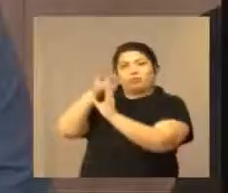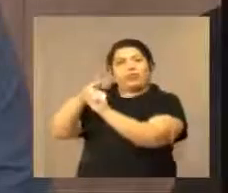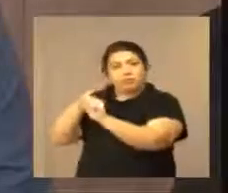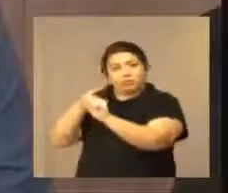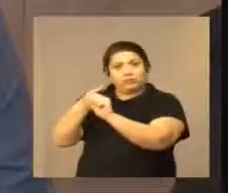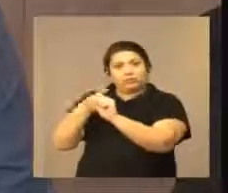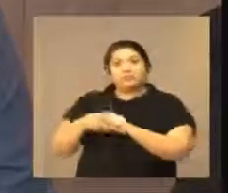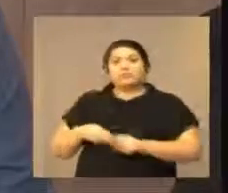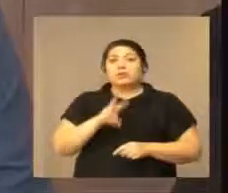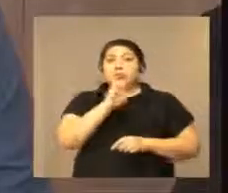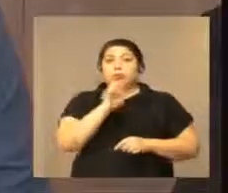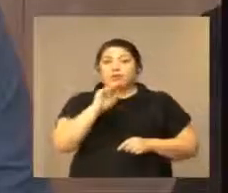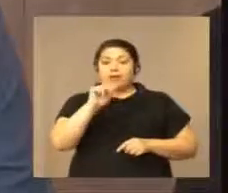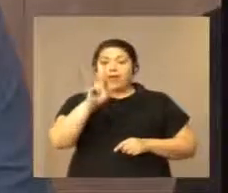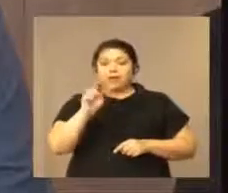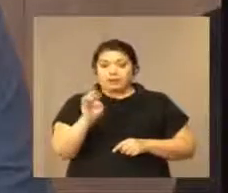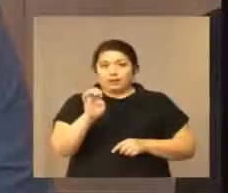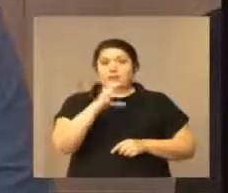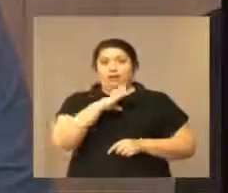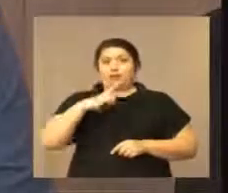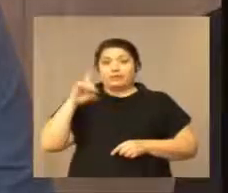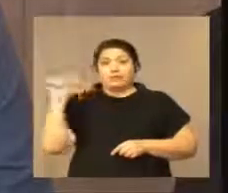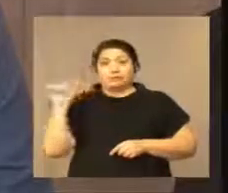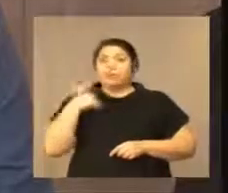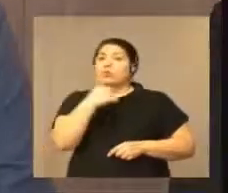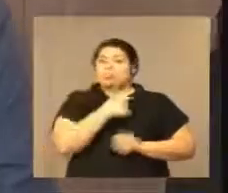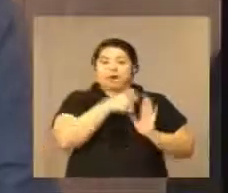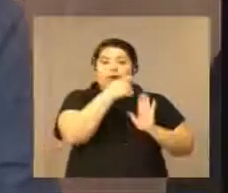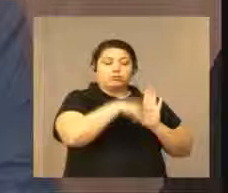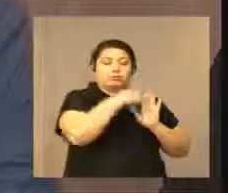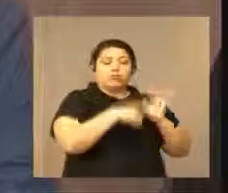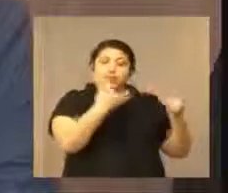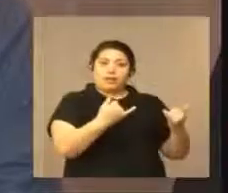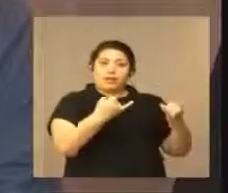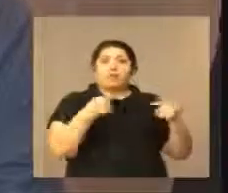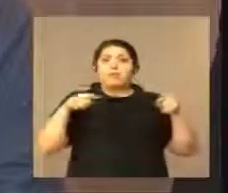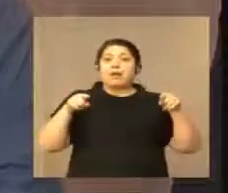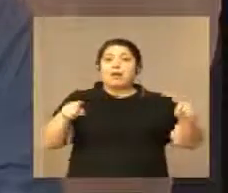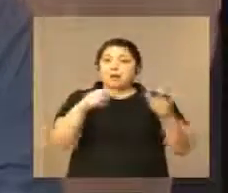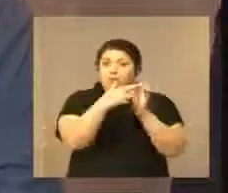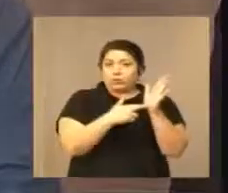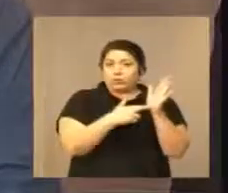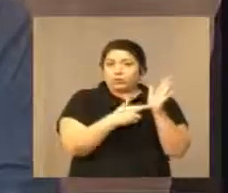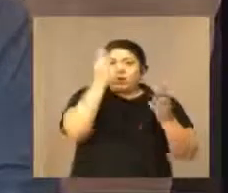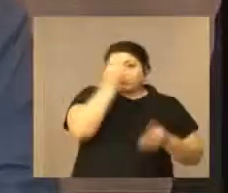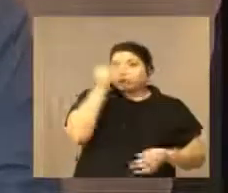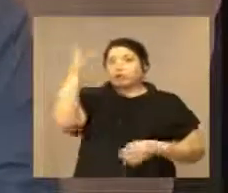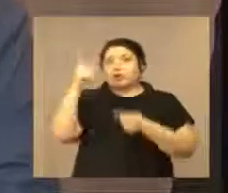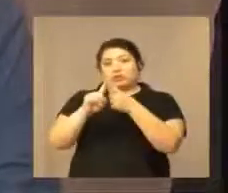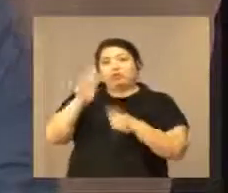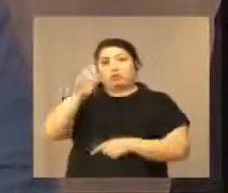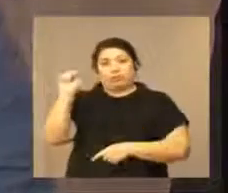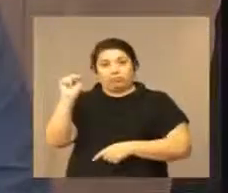The Wabanaki Council on Disability is preparing a shadow report on Canada's reporting to the United Nations